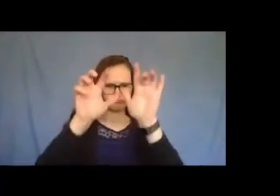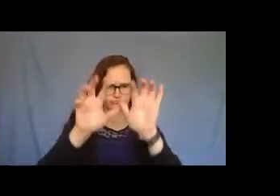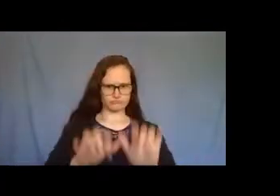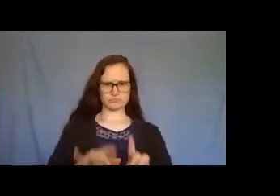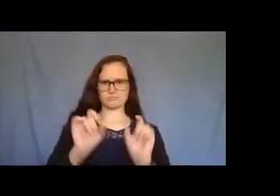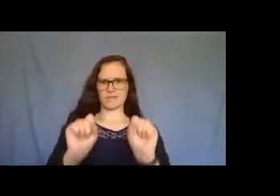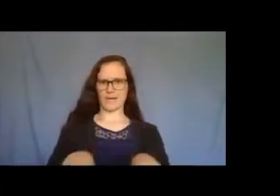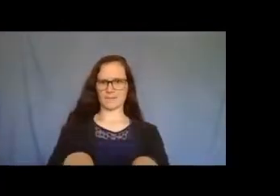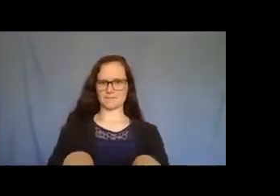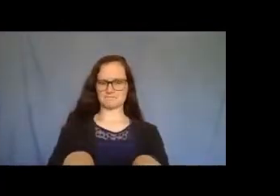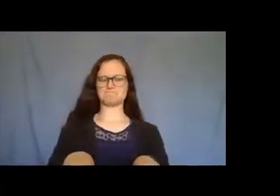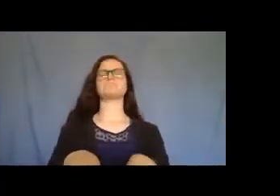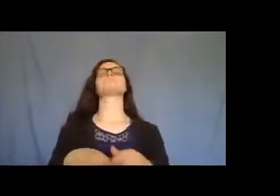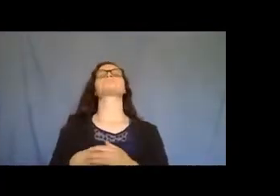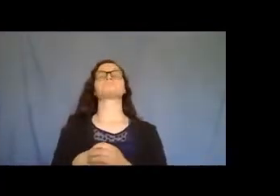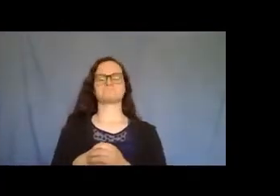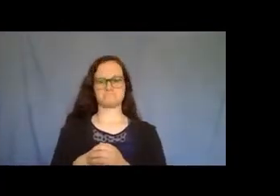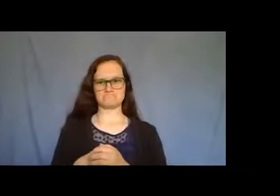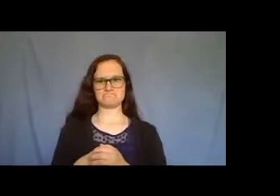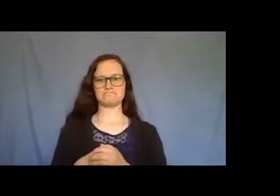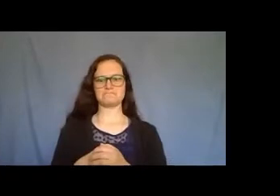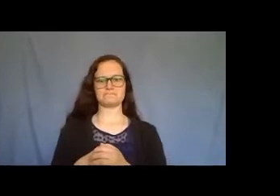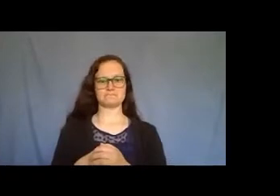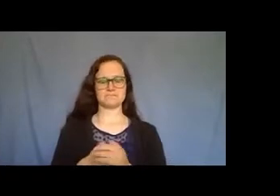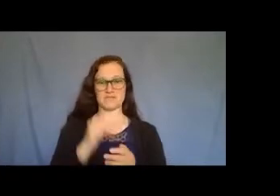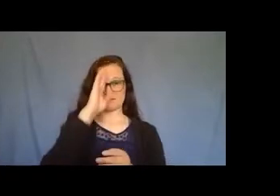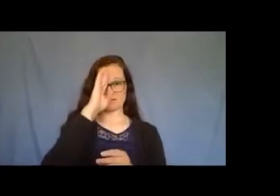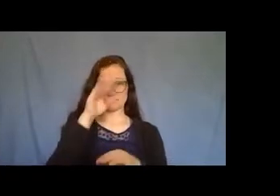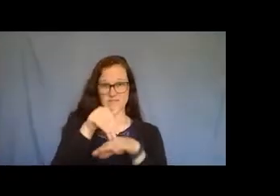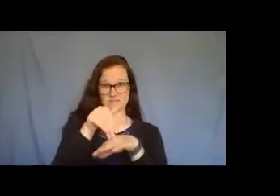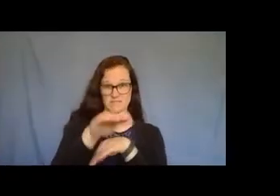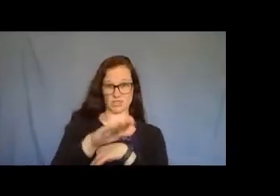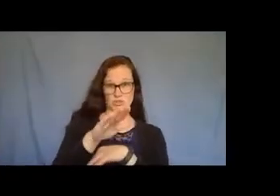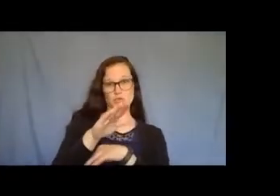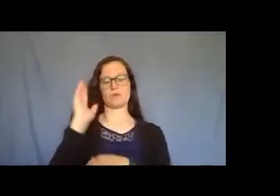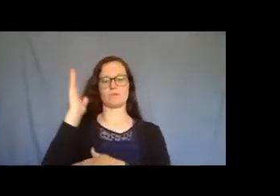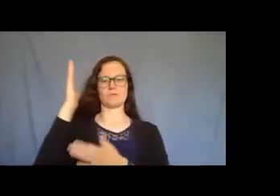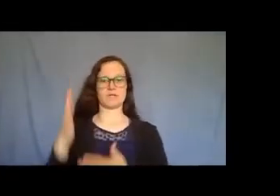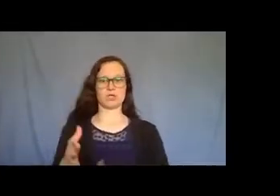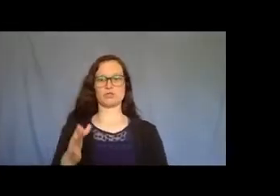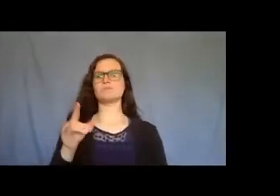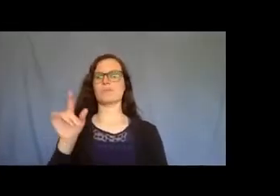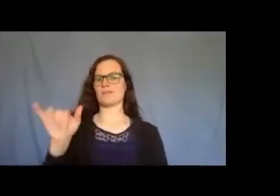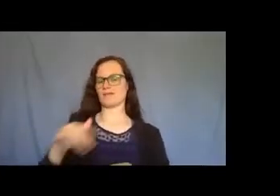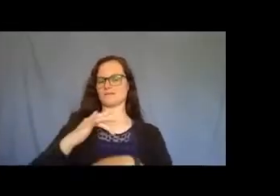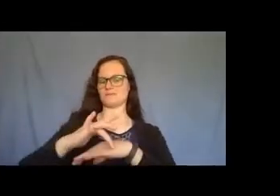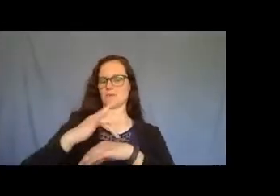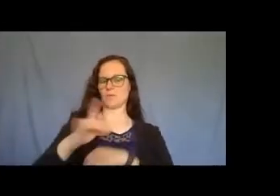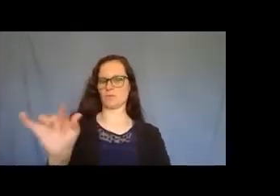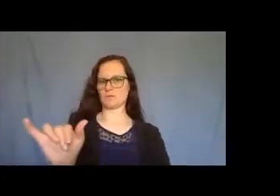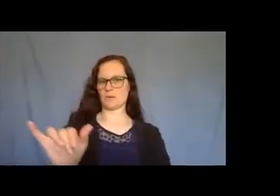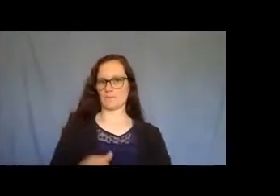to our presenters, that's available to you as well.